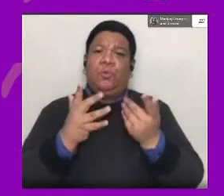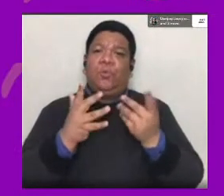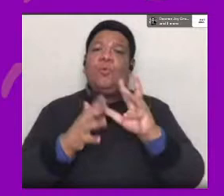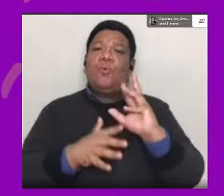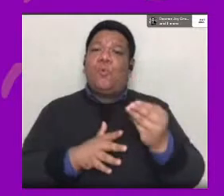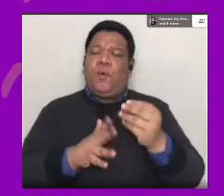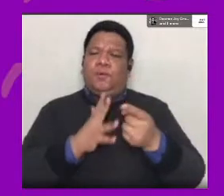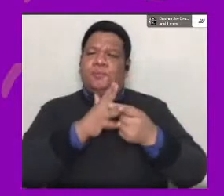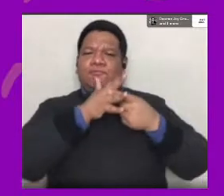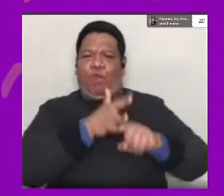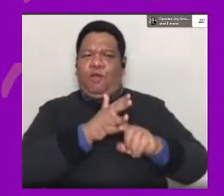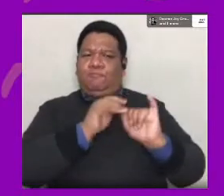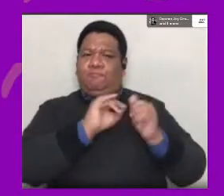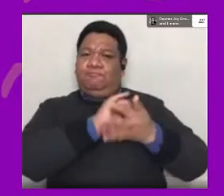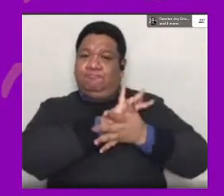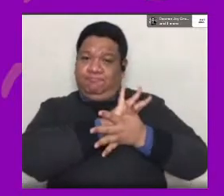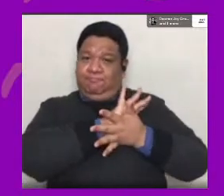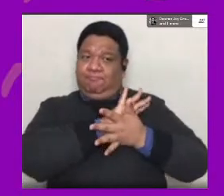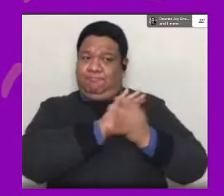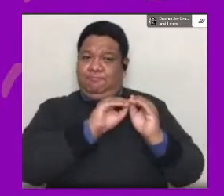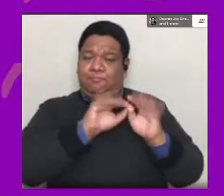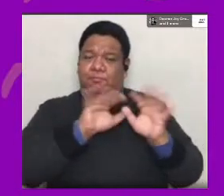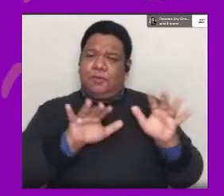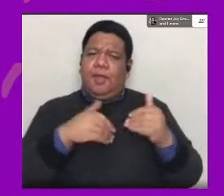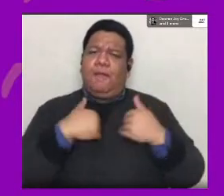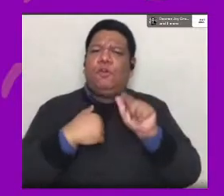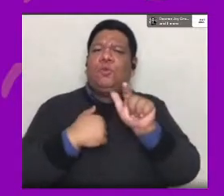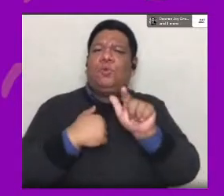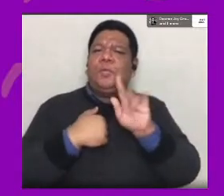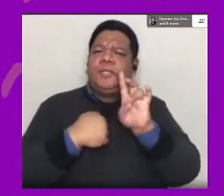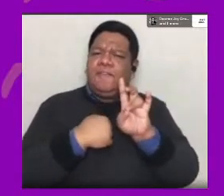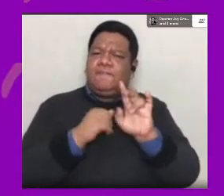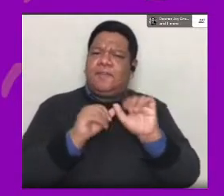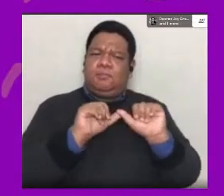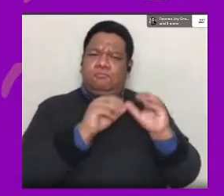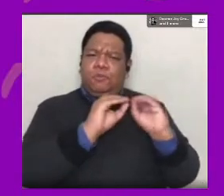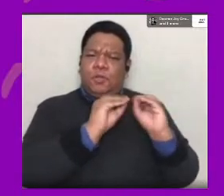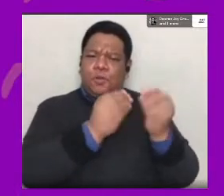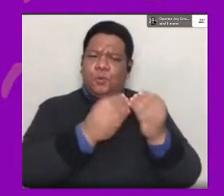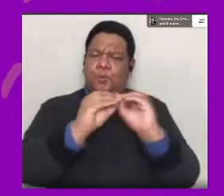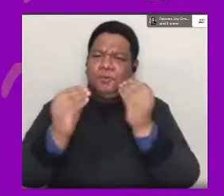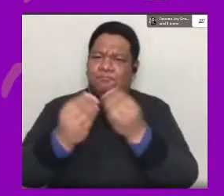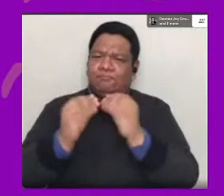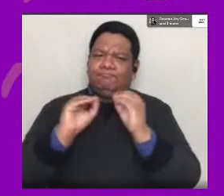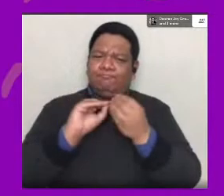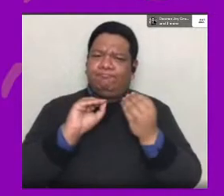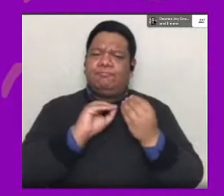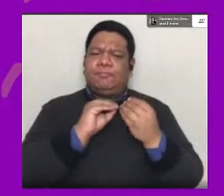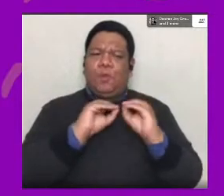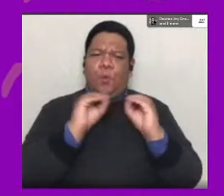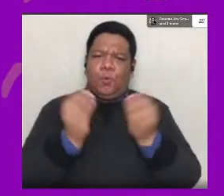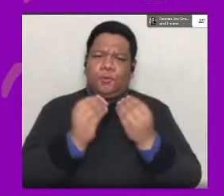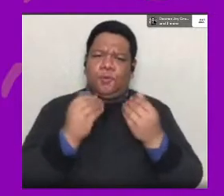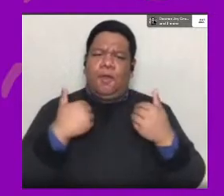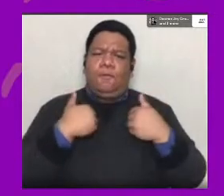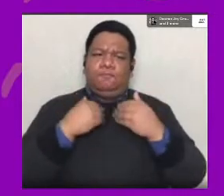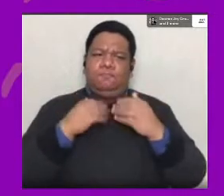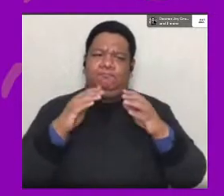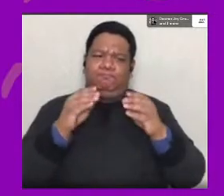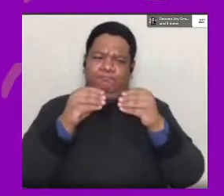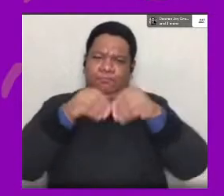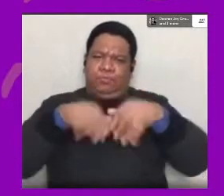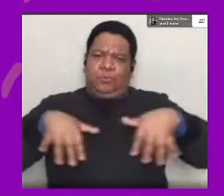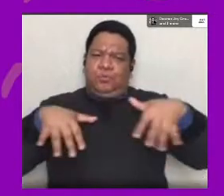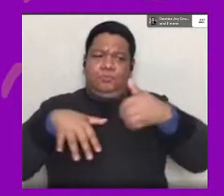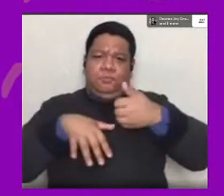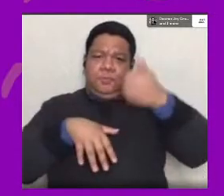COVID-19 pandemic when 27 agencies came together under the GBV subcluster banner to assess